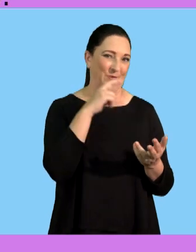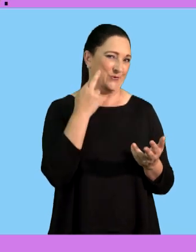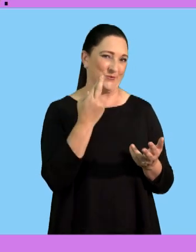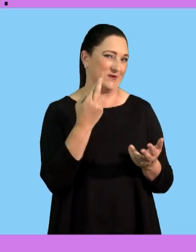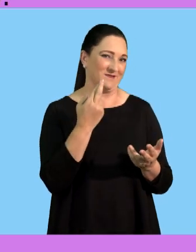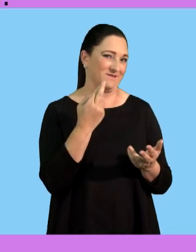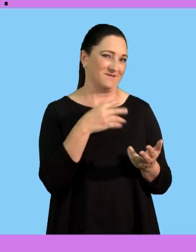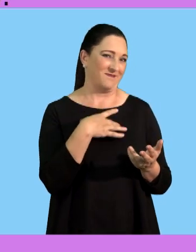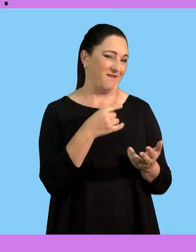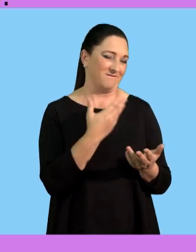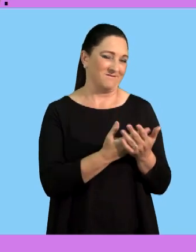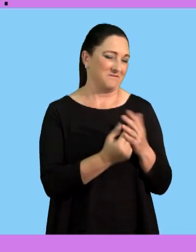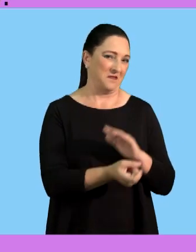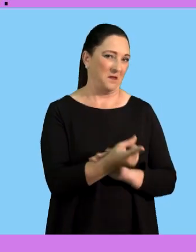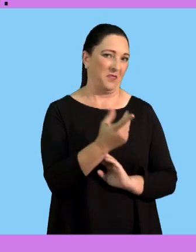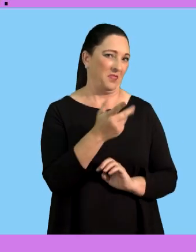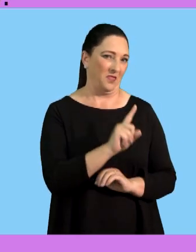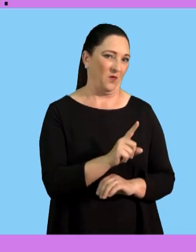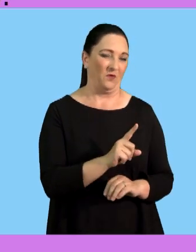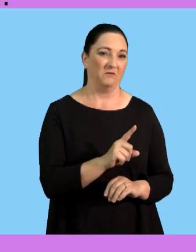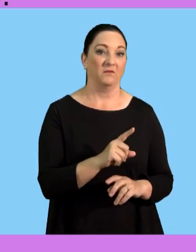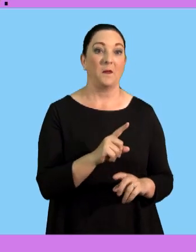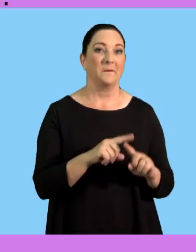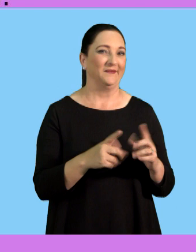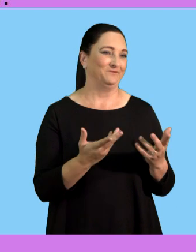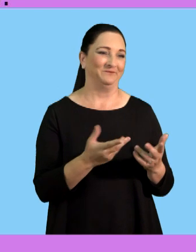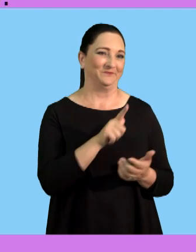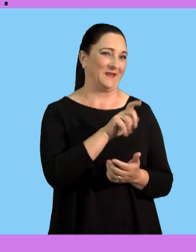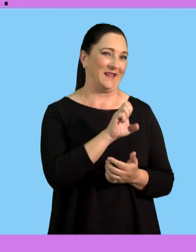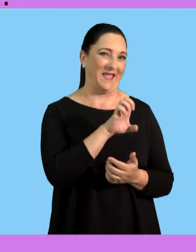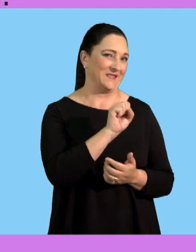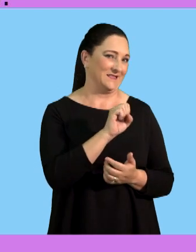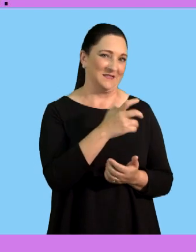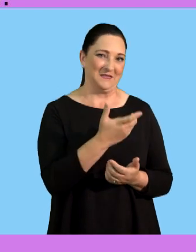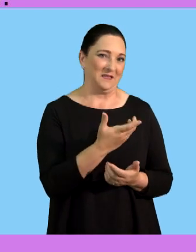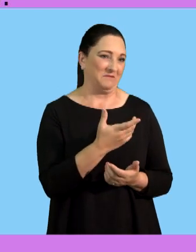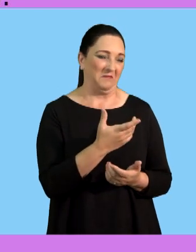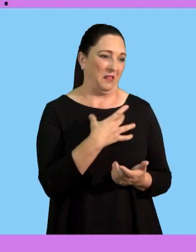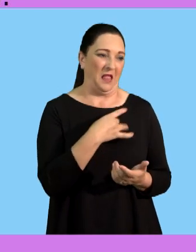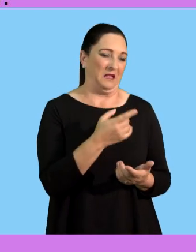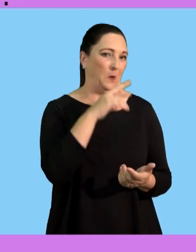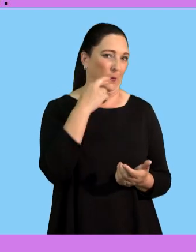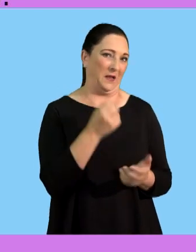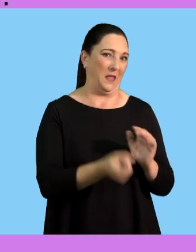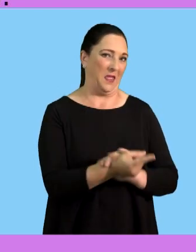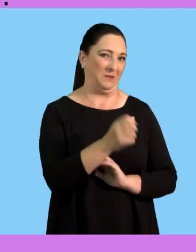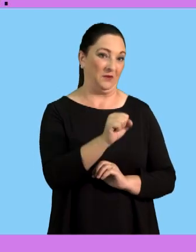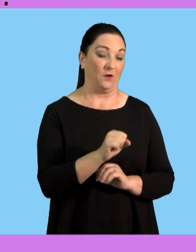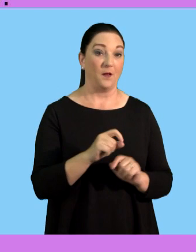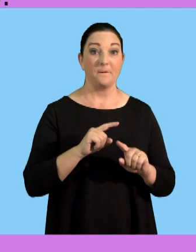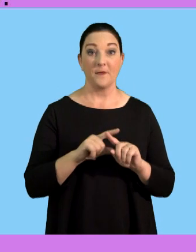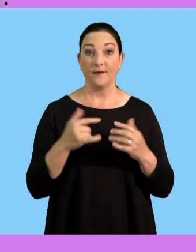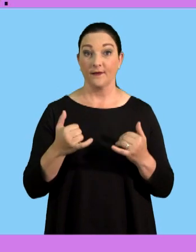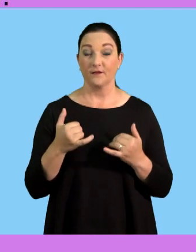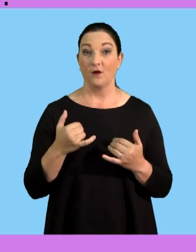looking back at the probability scale, 25%, I indicated there it's less likely that the event will happen, okay?